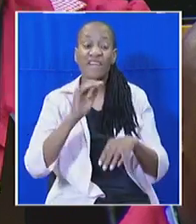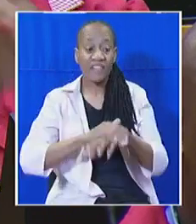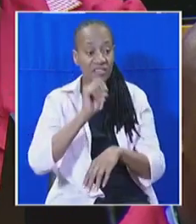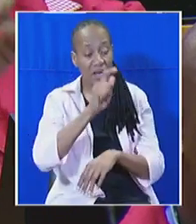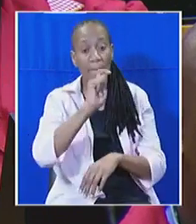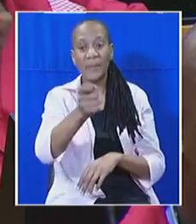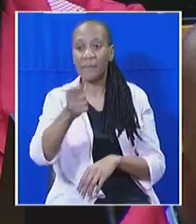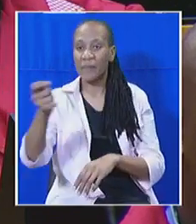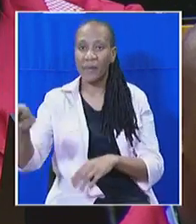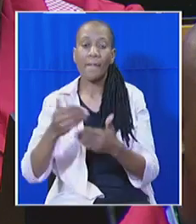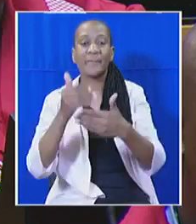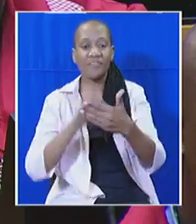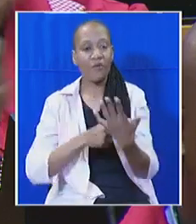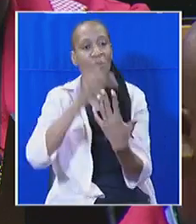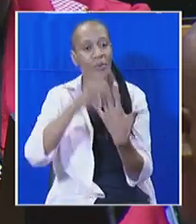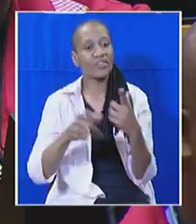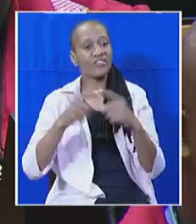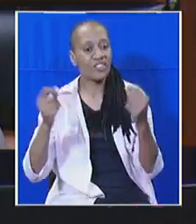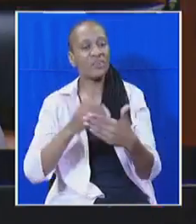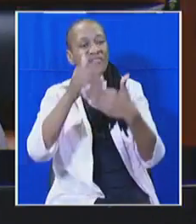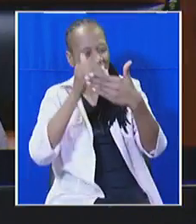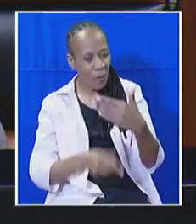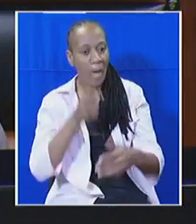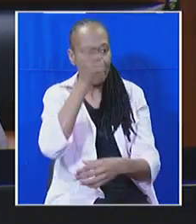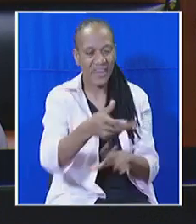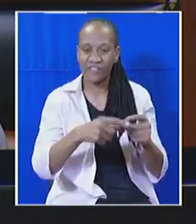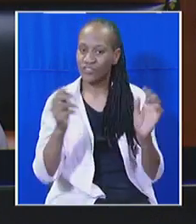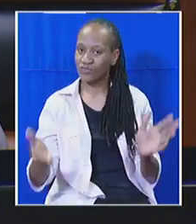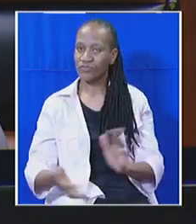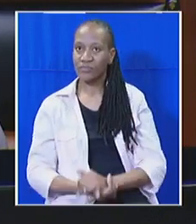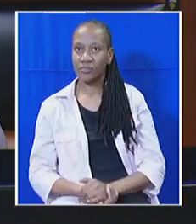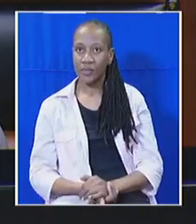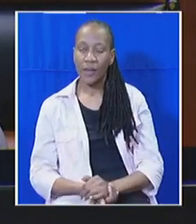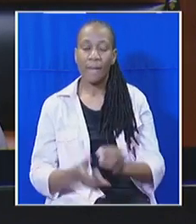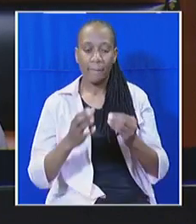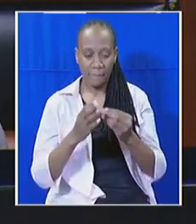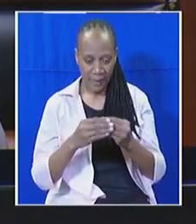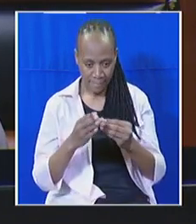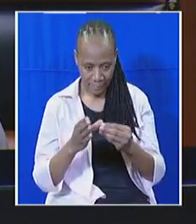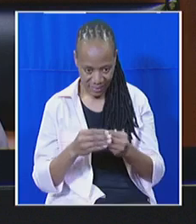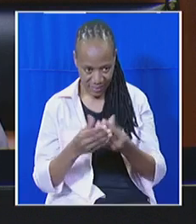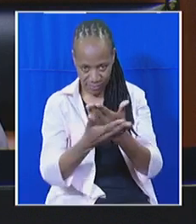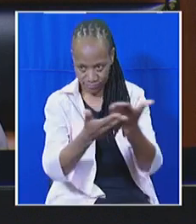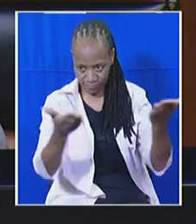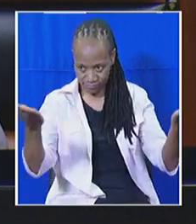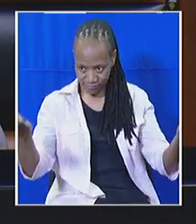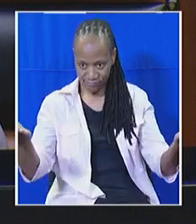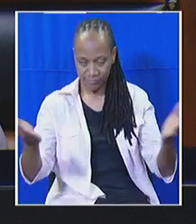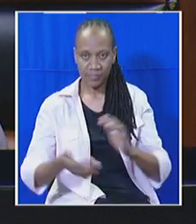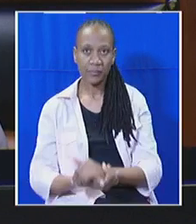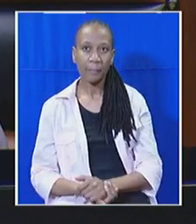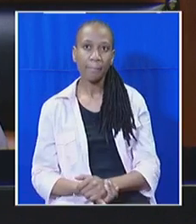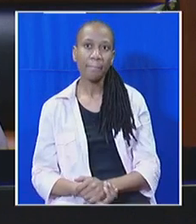State, even before the completion of the project. Honorable members, I think